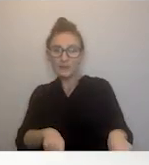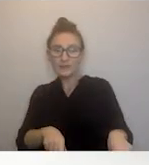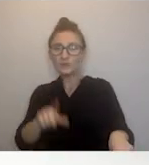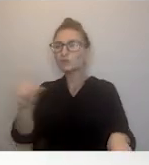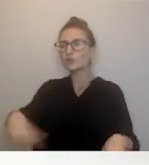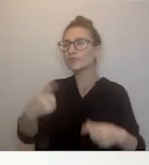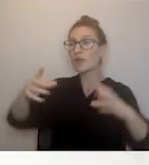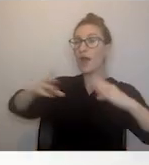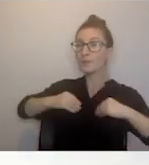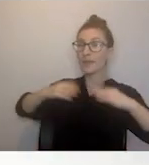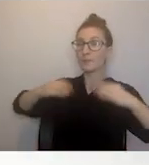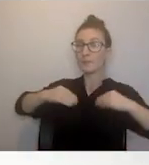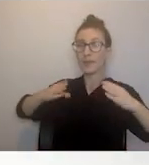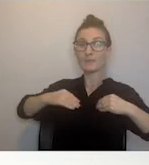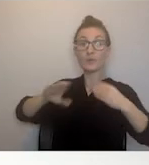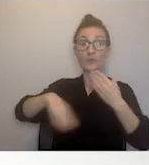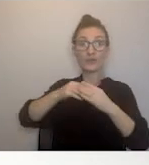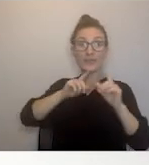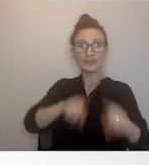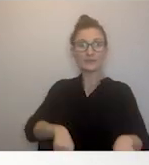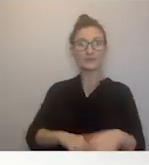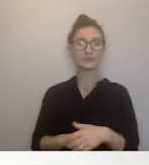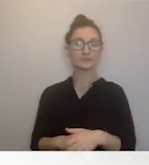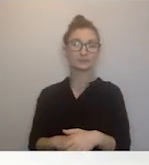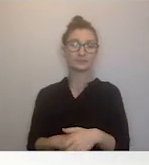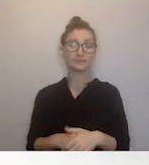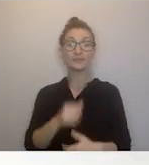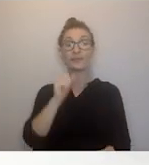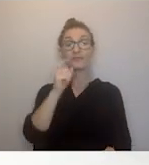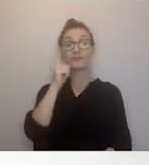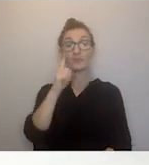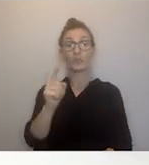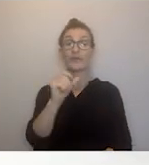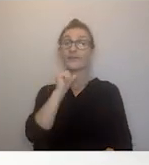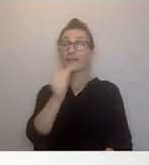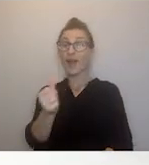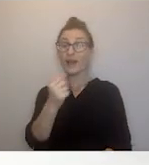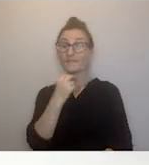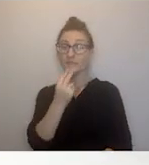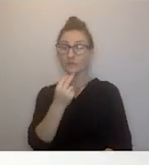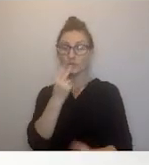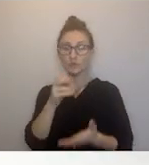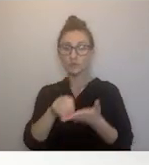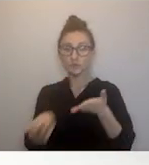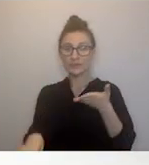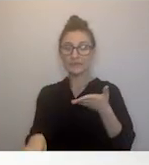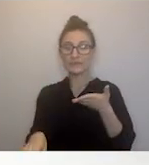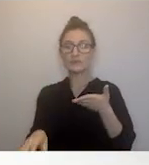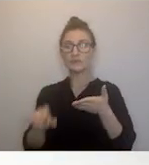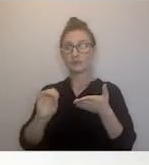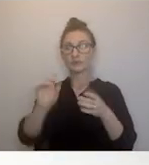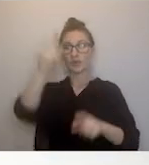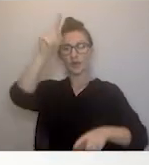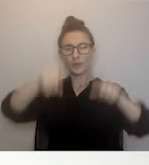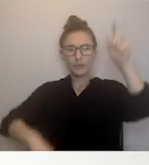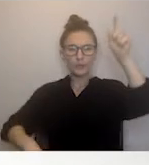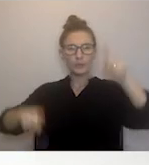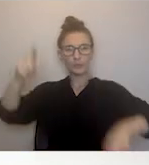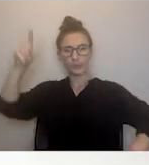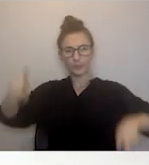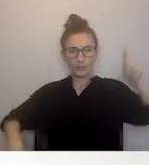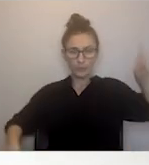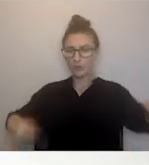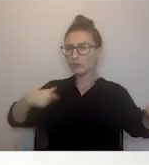no wrong answers the more that you validate anything that anyone says. And then for our nonverbal students, when you're really working with a class that